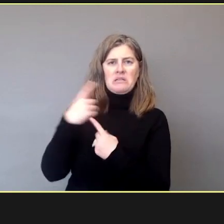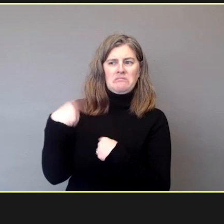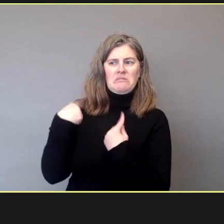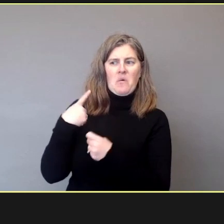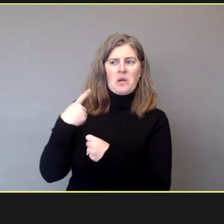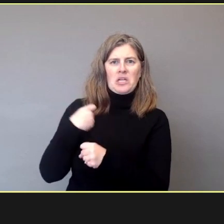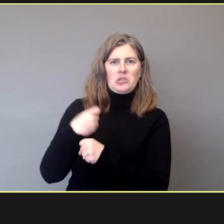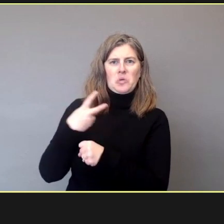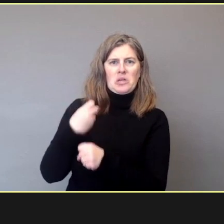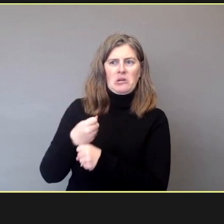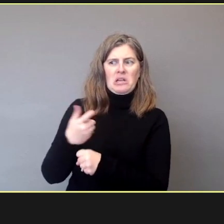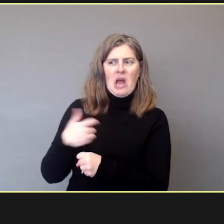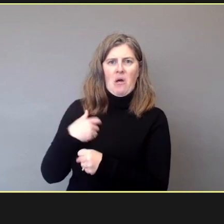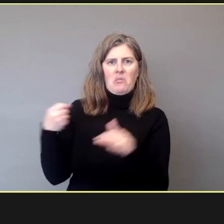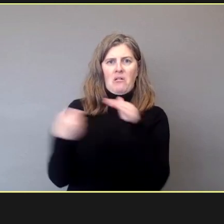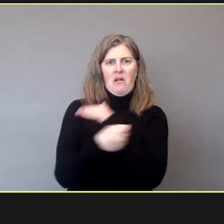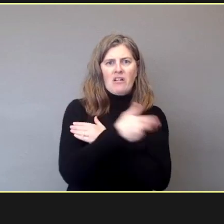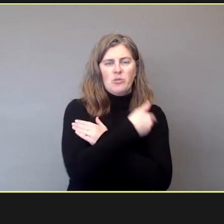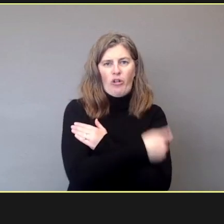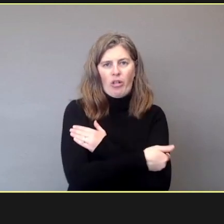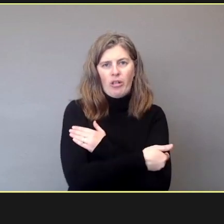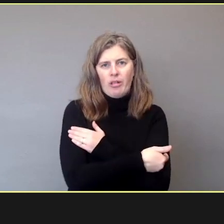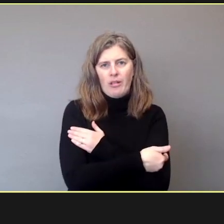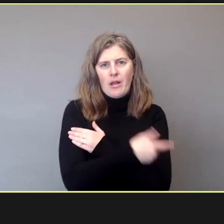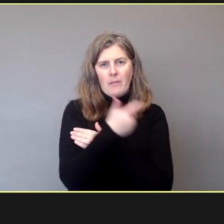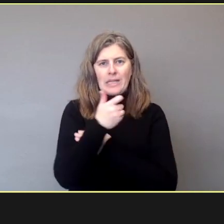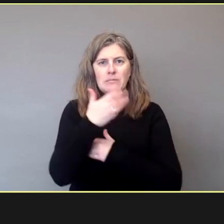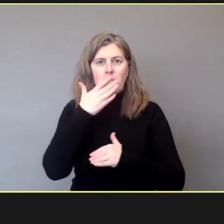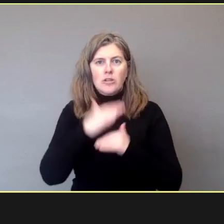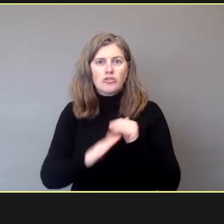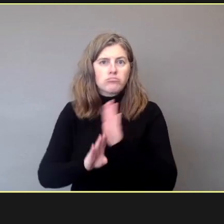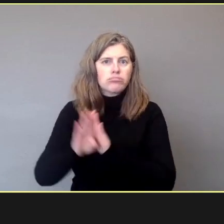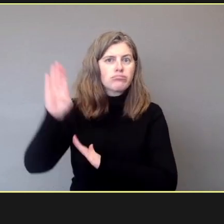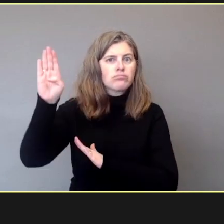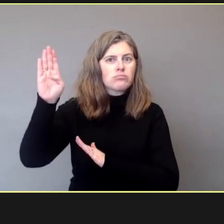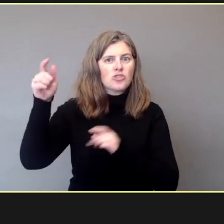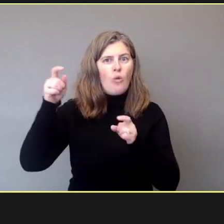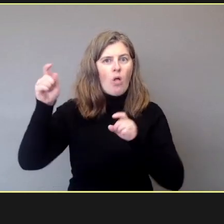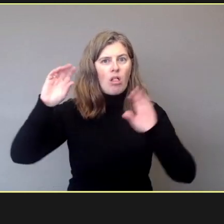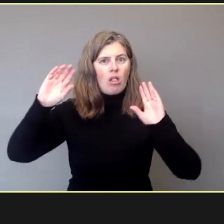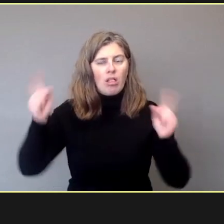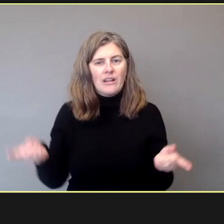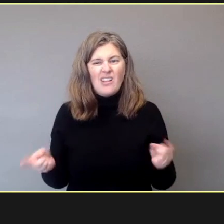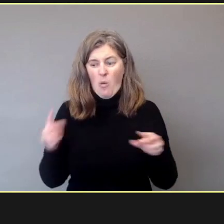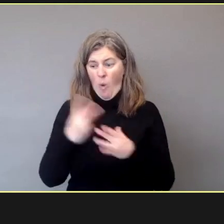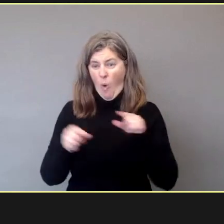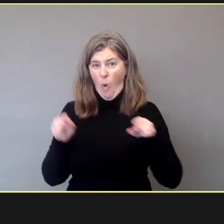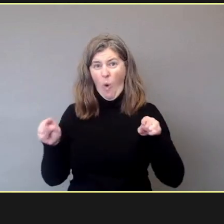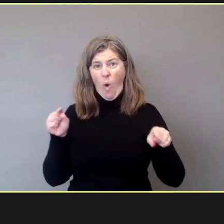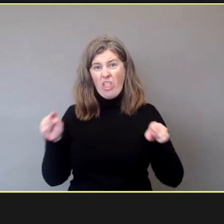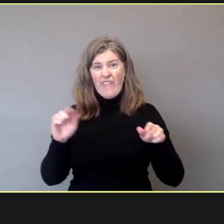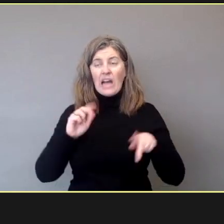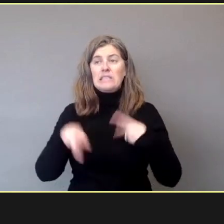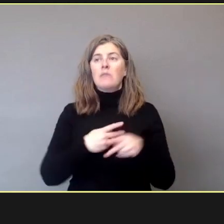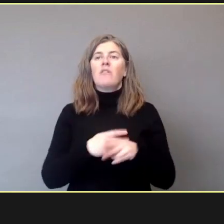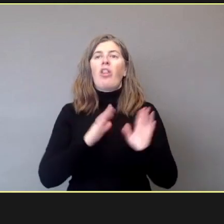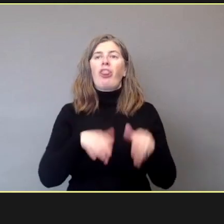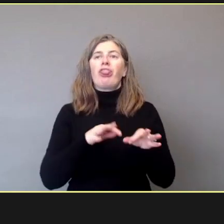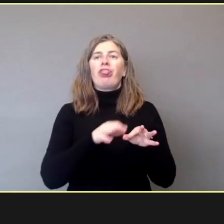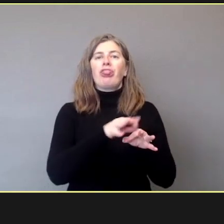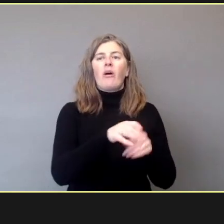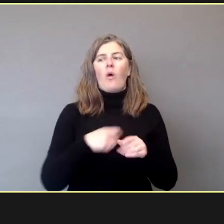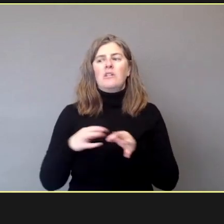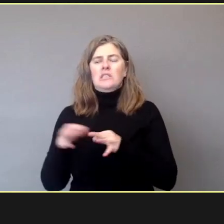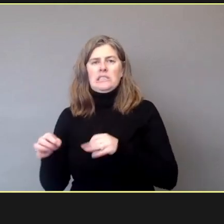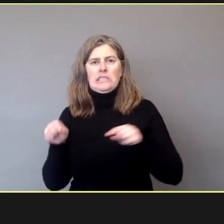and a half, and now I'm in the hospital because my blood sugars got out of control. And both of those kinds of deferred care are also